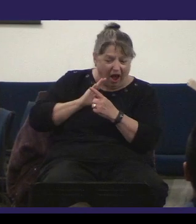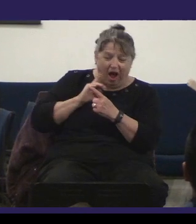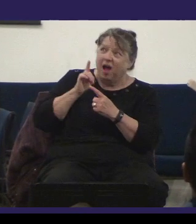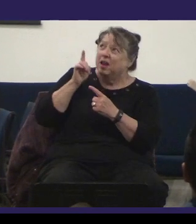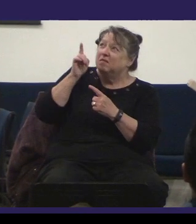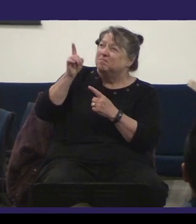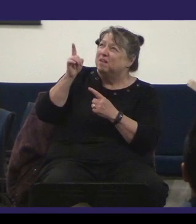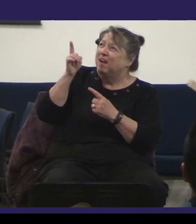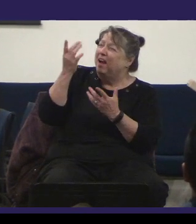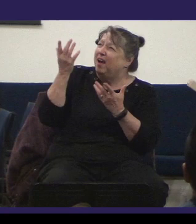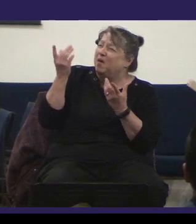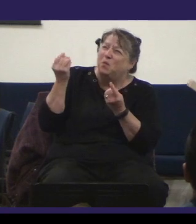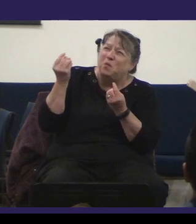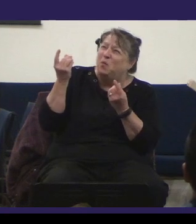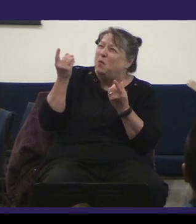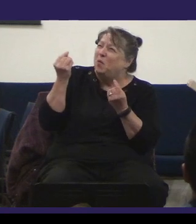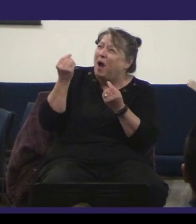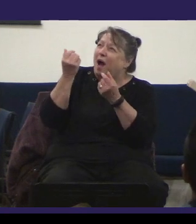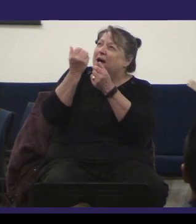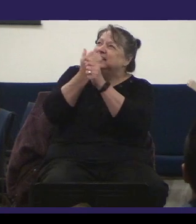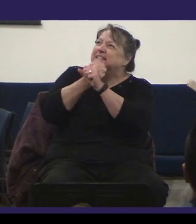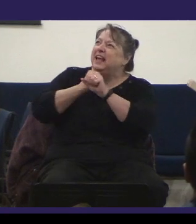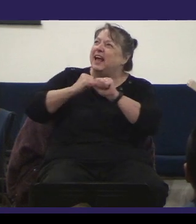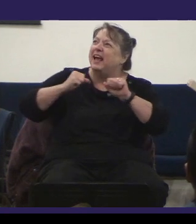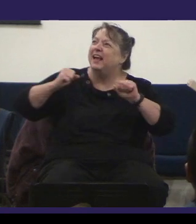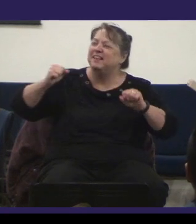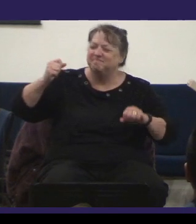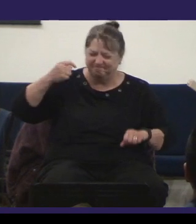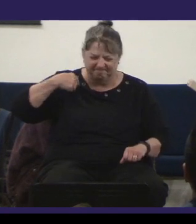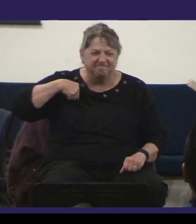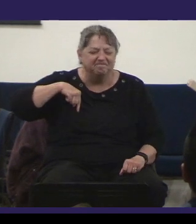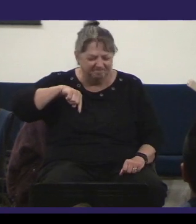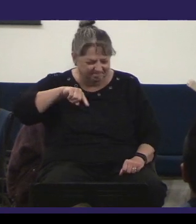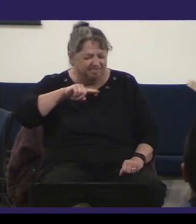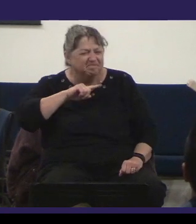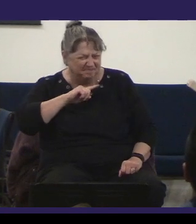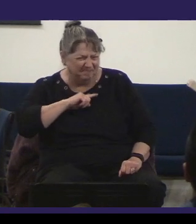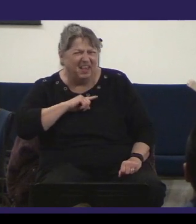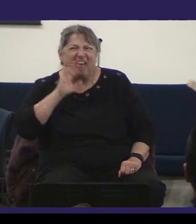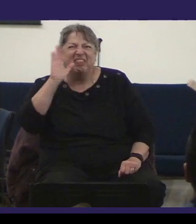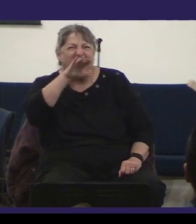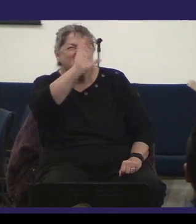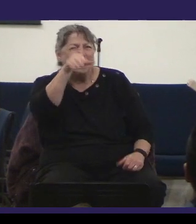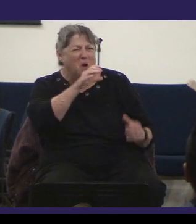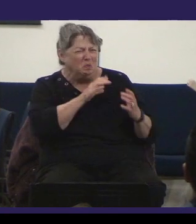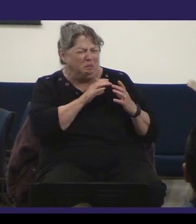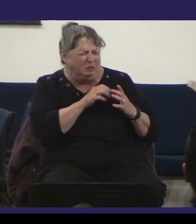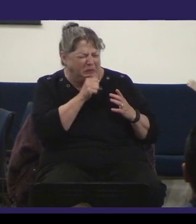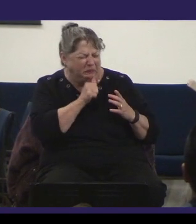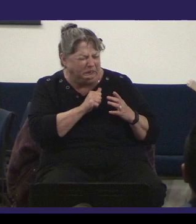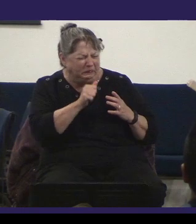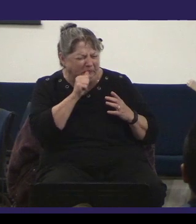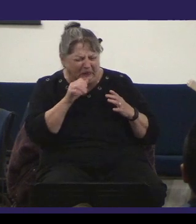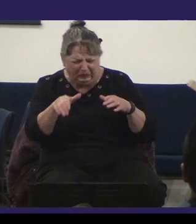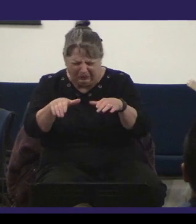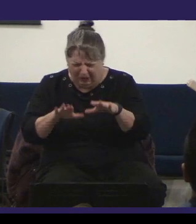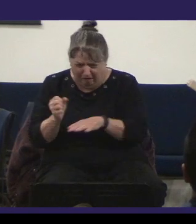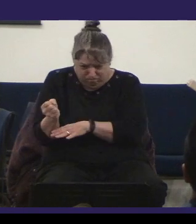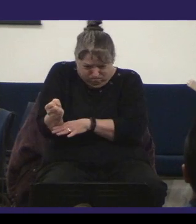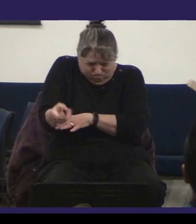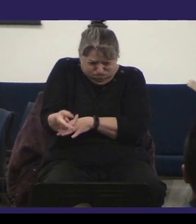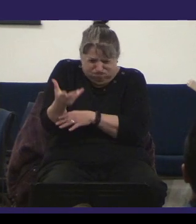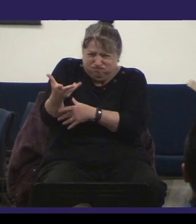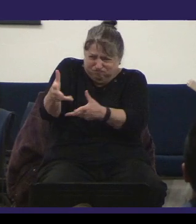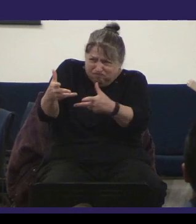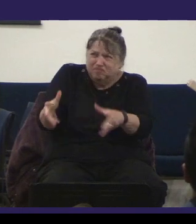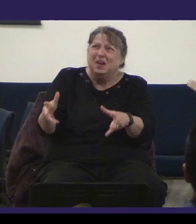he does, he saves us. He bore the cross, beat the grave, let heaven